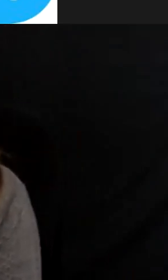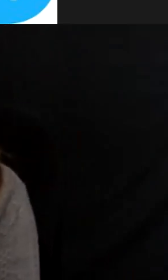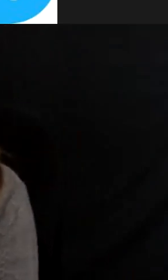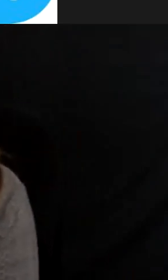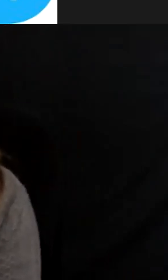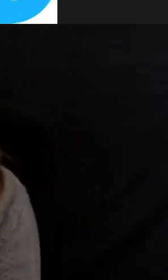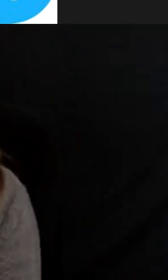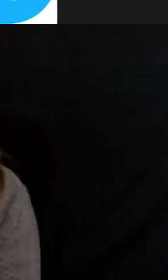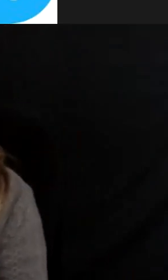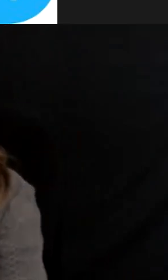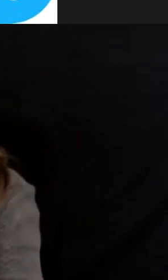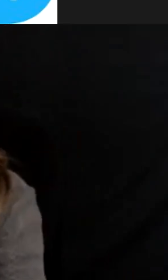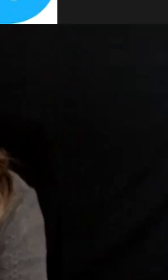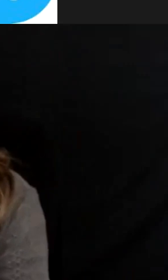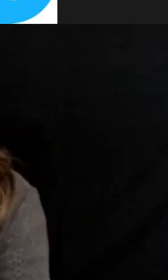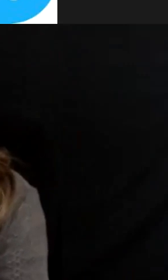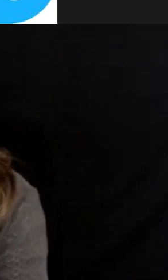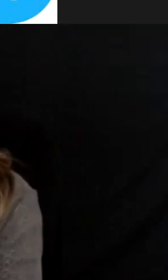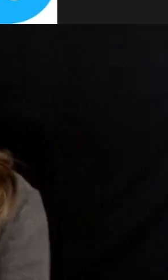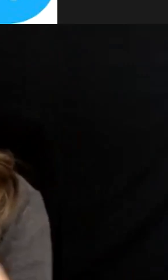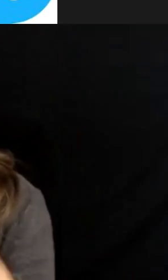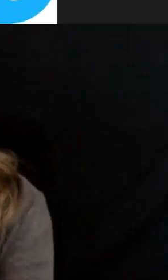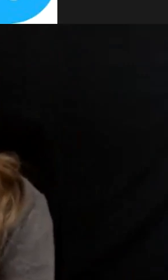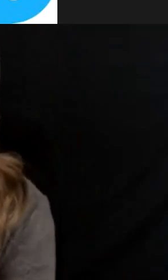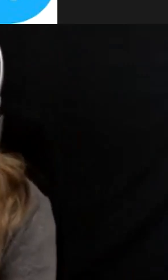take over. So let me